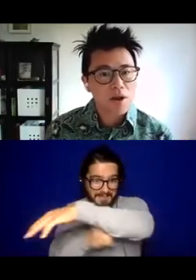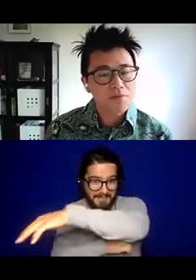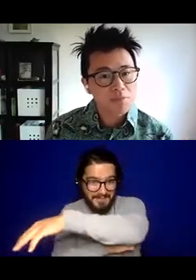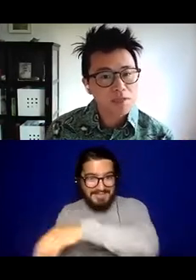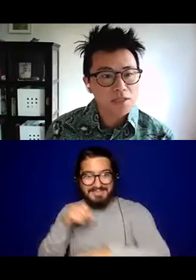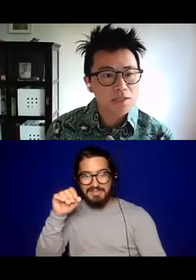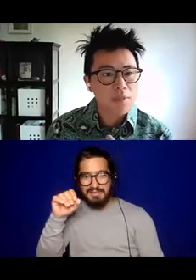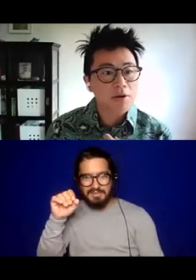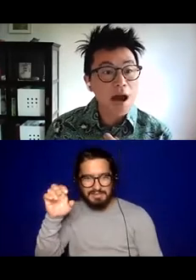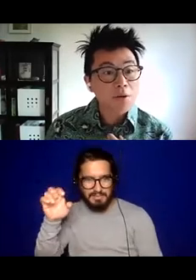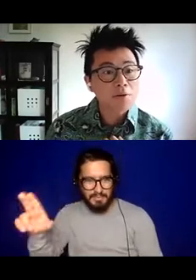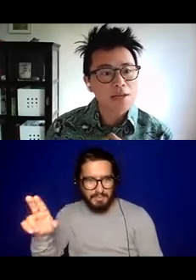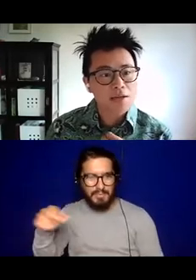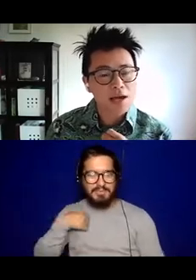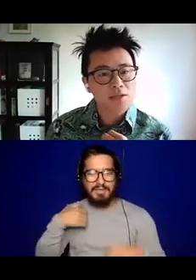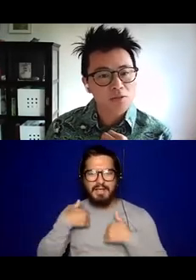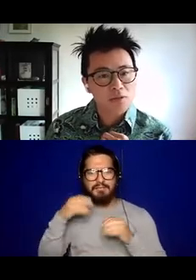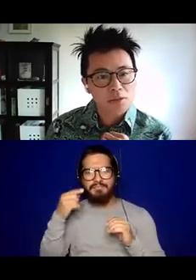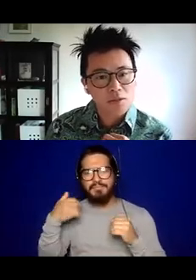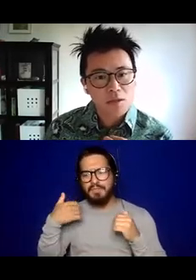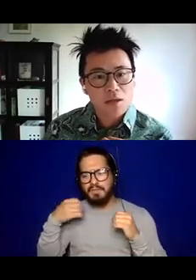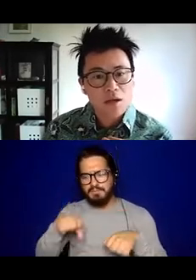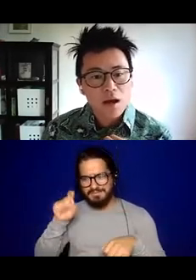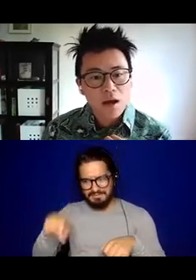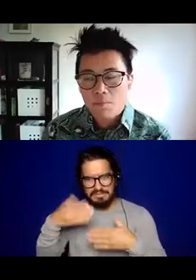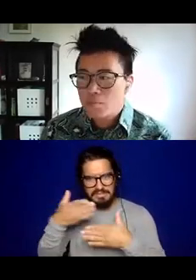certain privacy protections about our data as users.